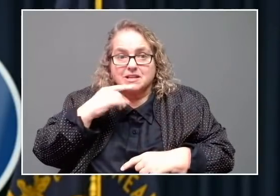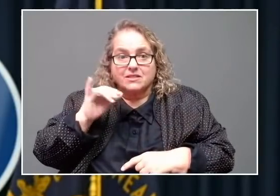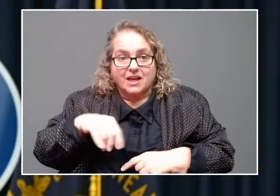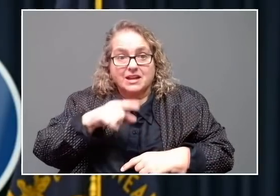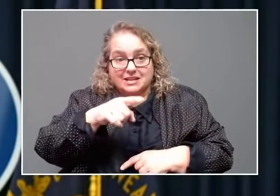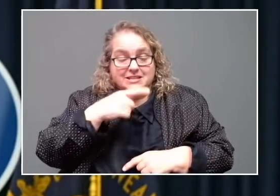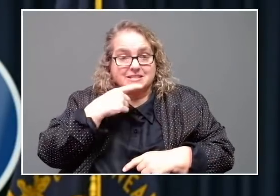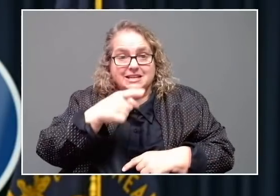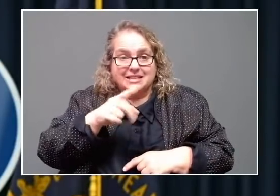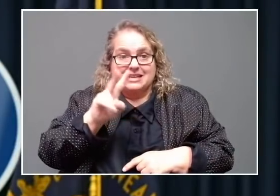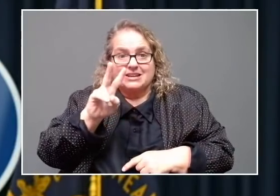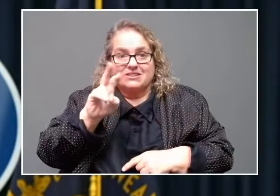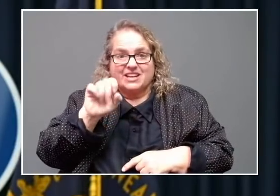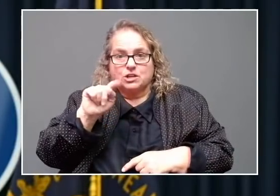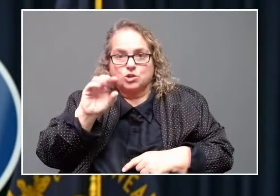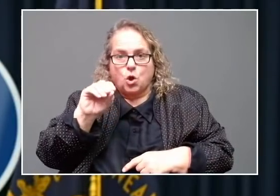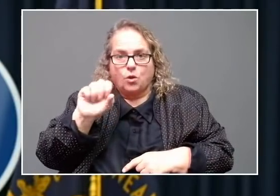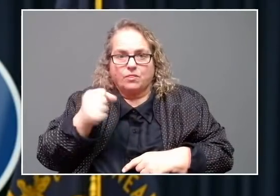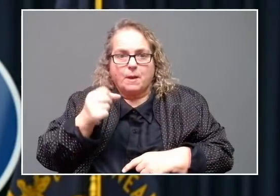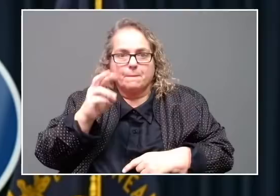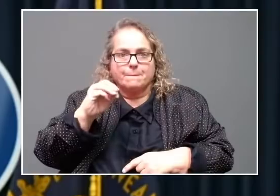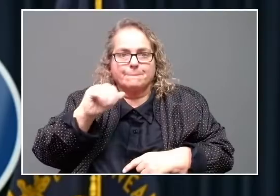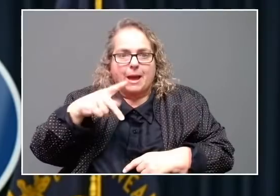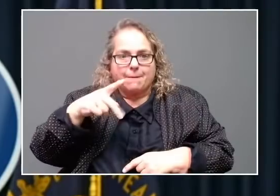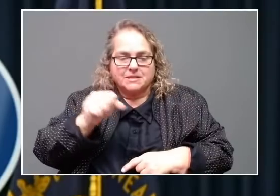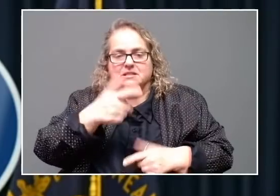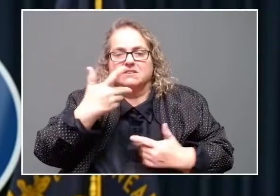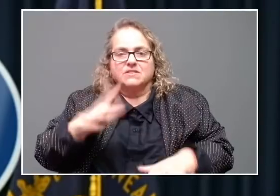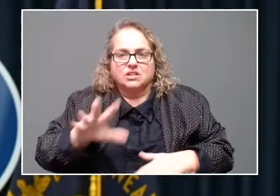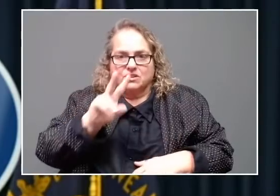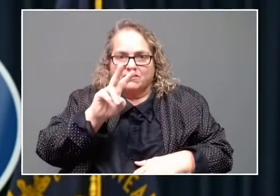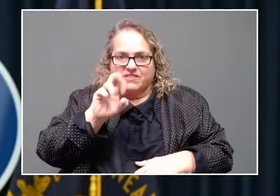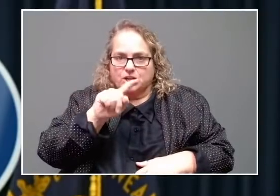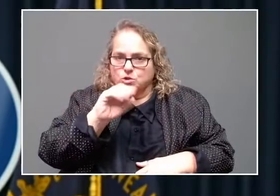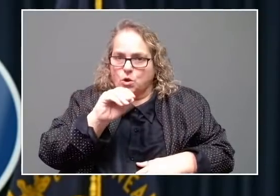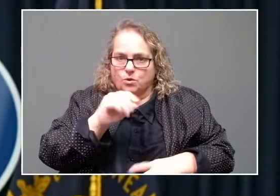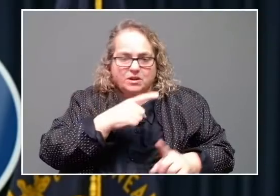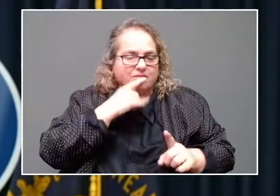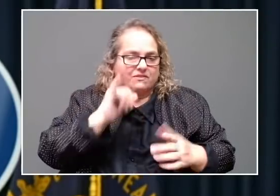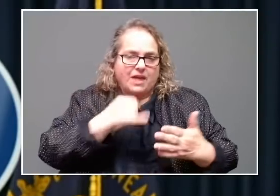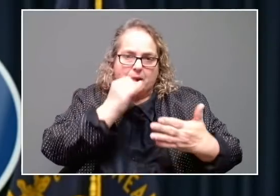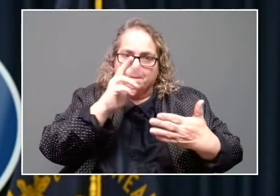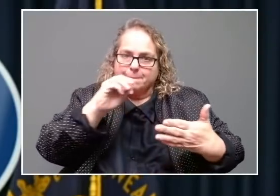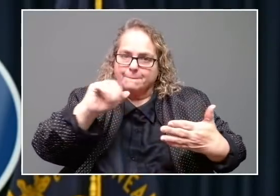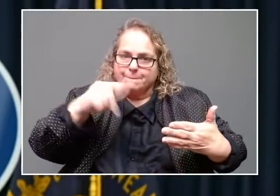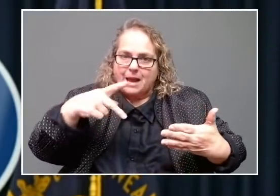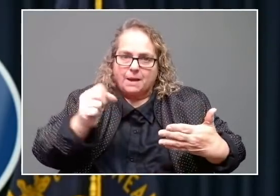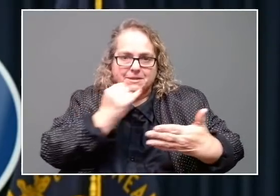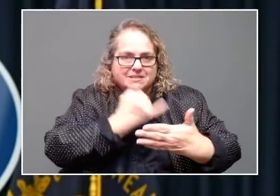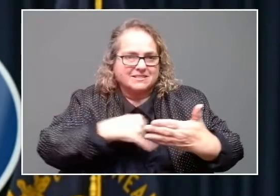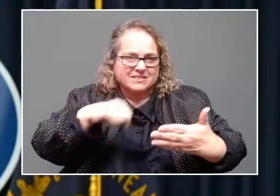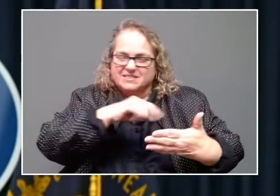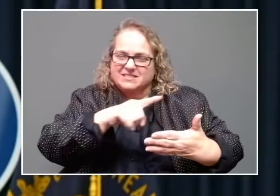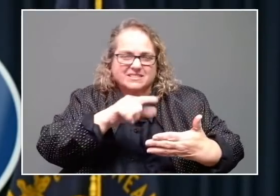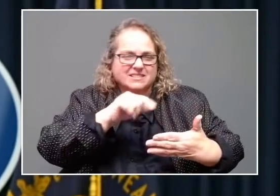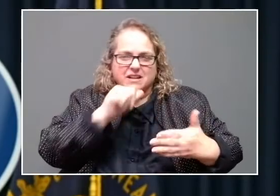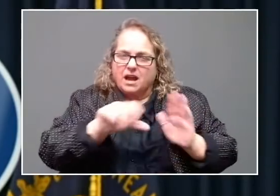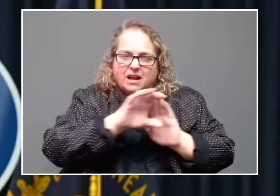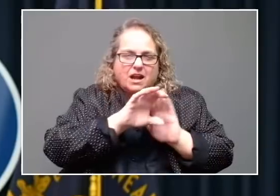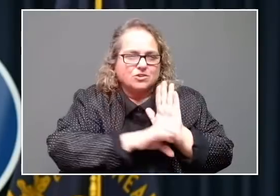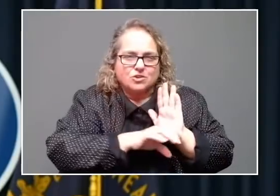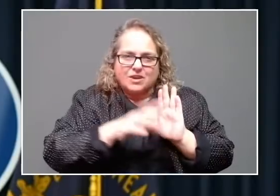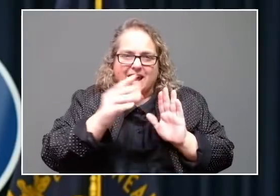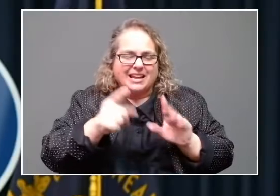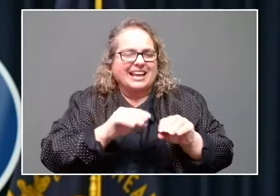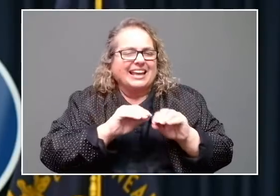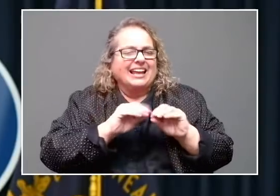I believe that they are unconstitutional and a clear example of political gerrymandering.